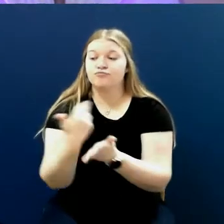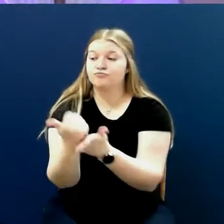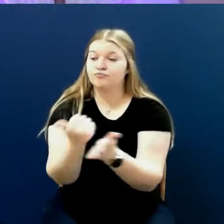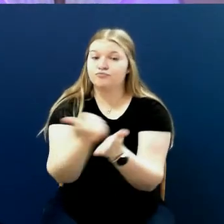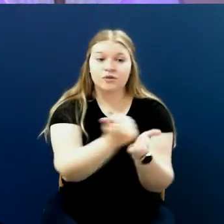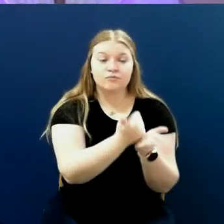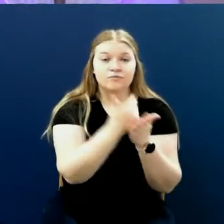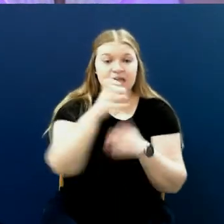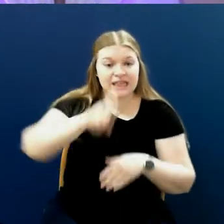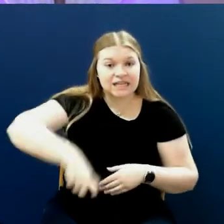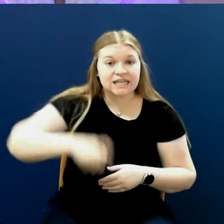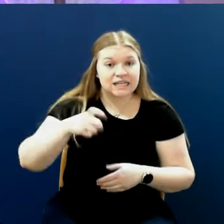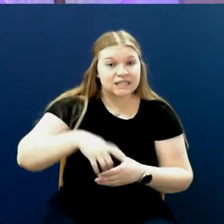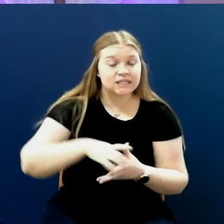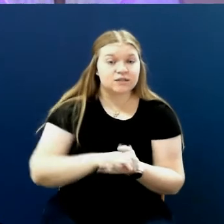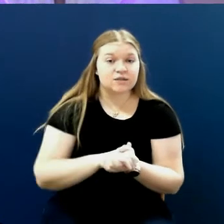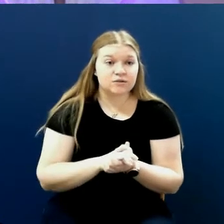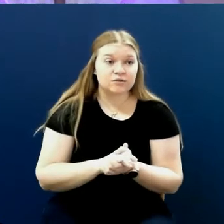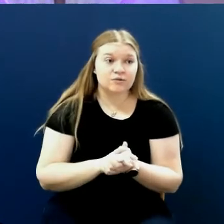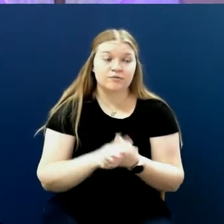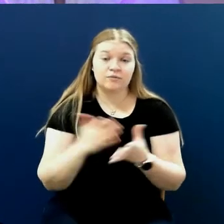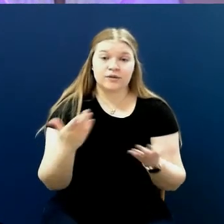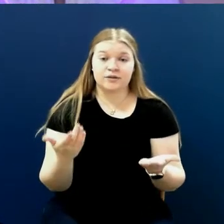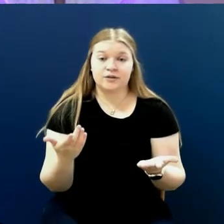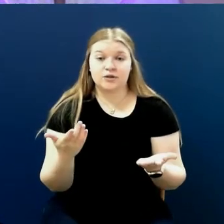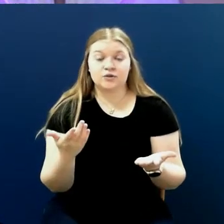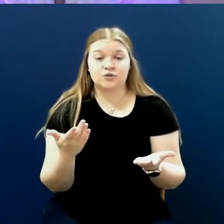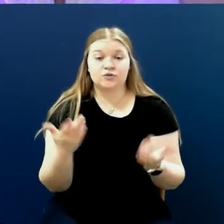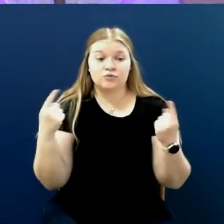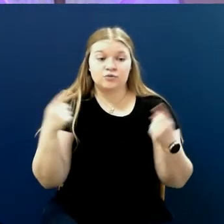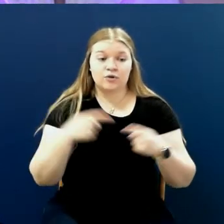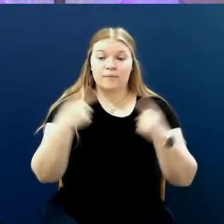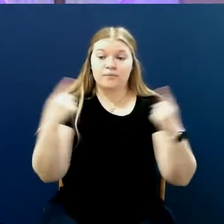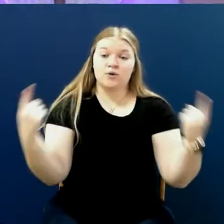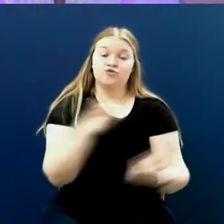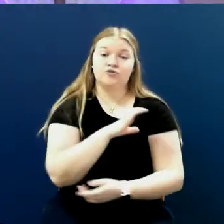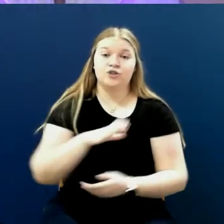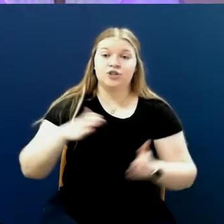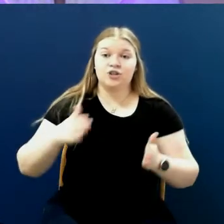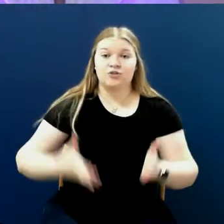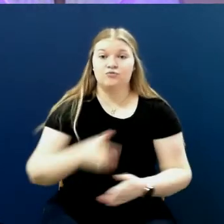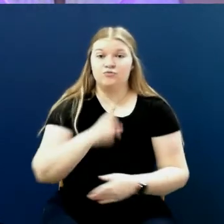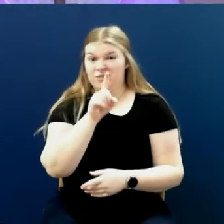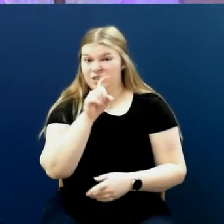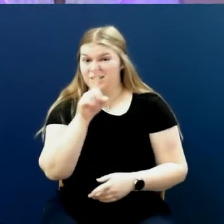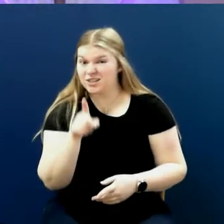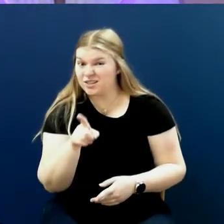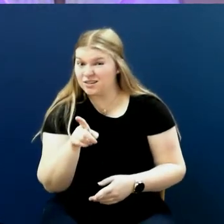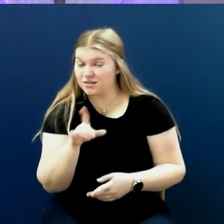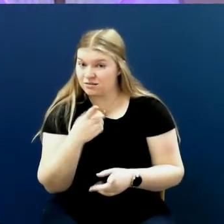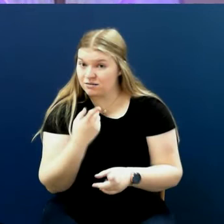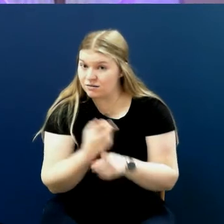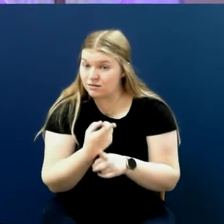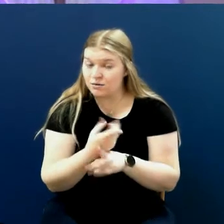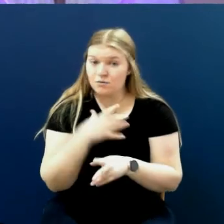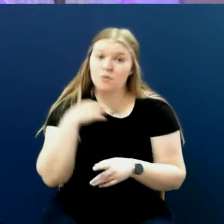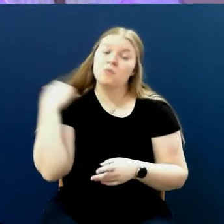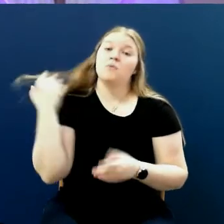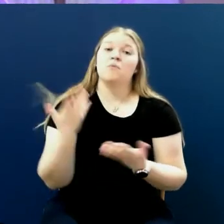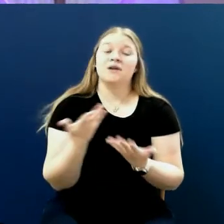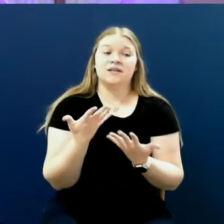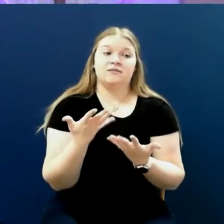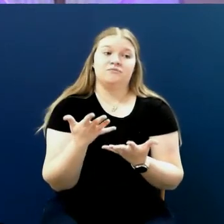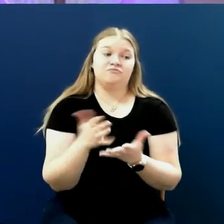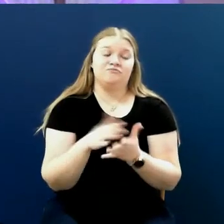needs. But you know what some of those who are opposed to Christianity questioned? What are the motivations